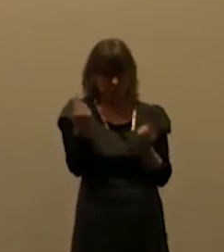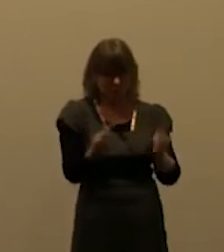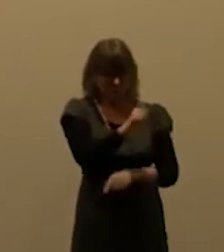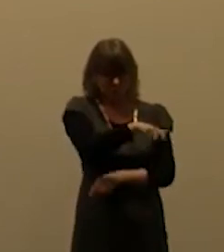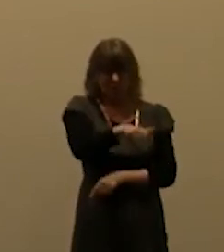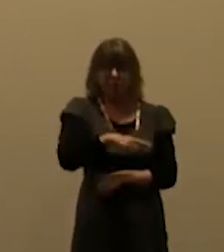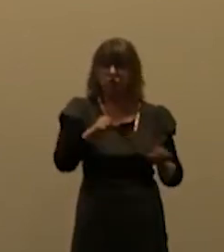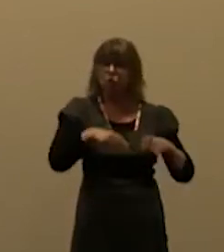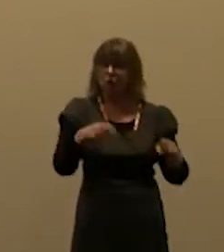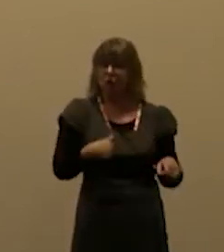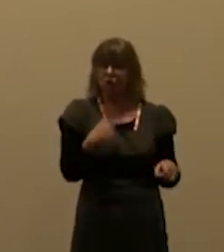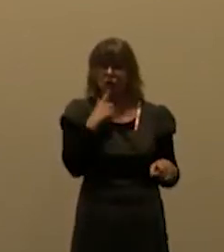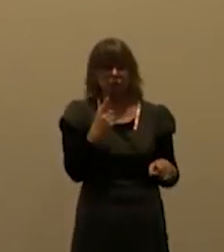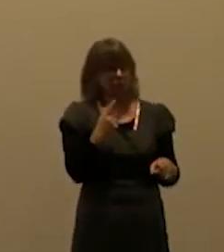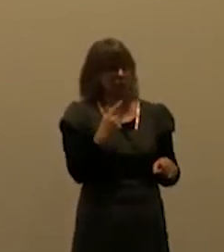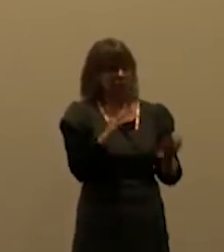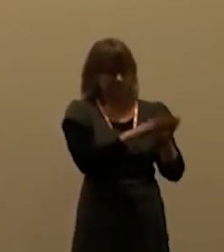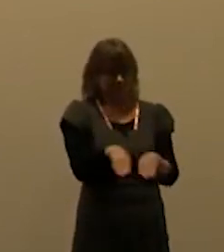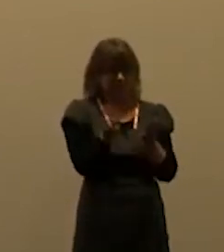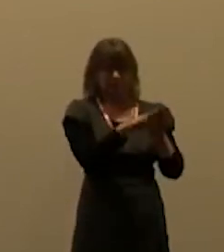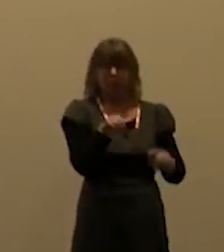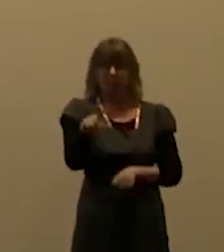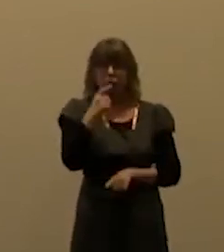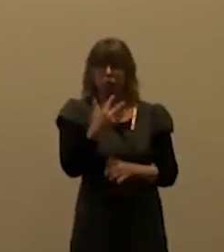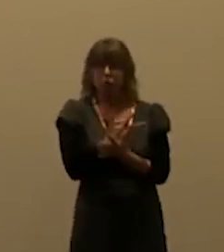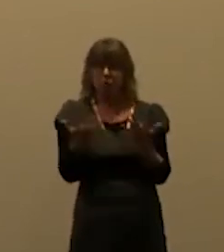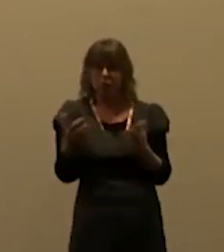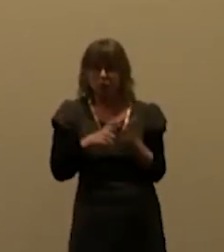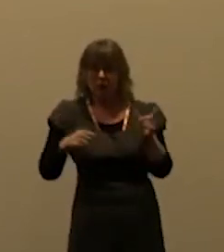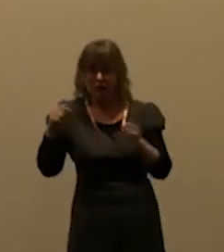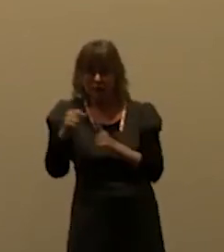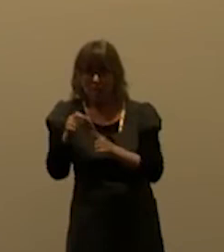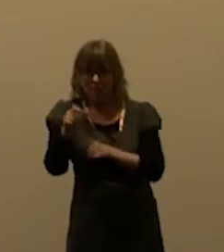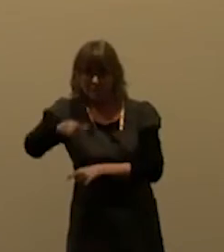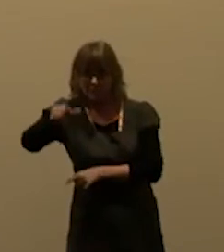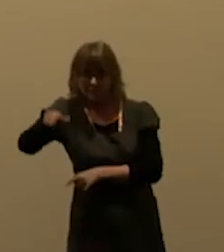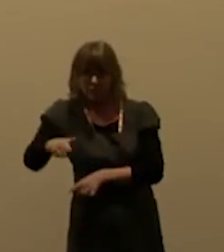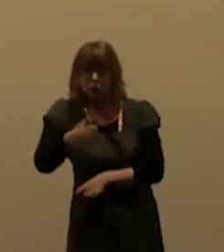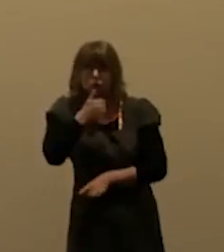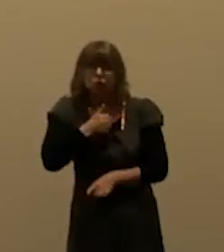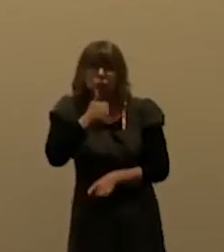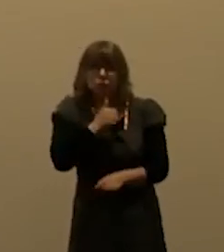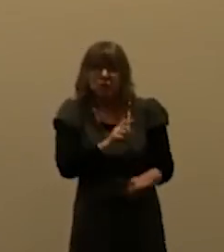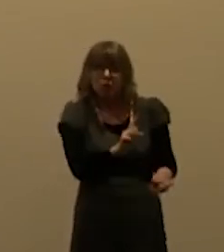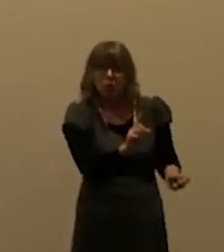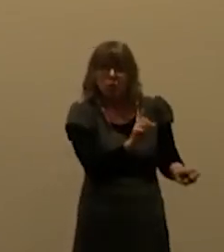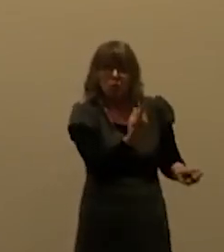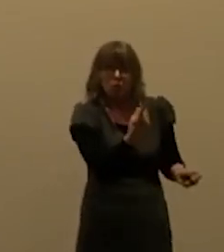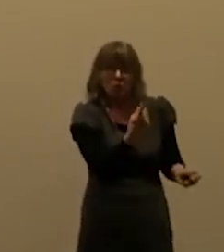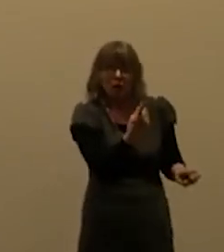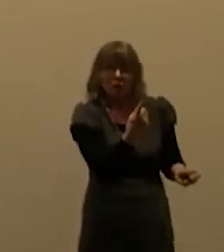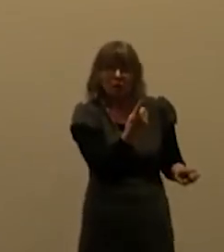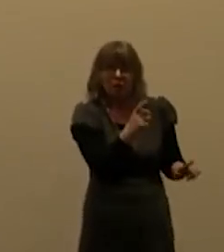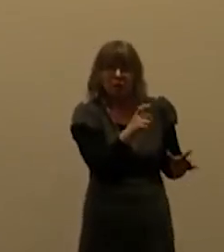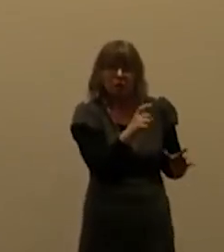because you can't just grant yourself. Yeah. Could you have multiple app tenants using one Yes.